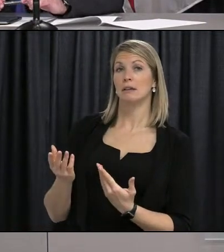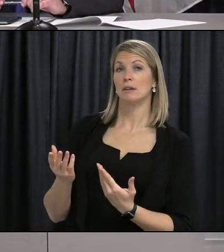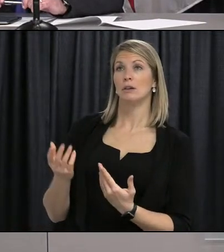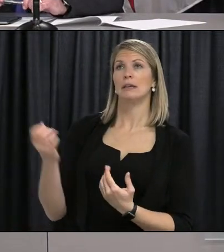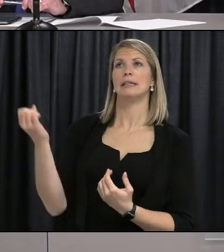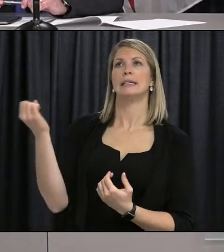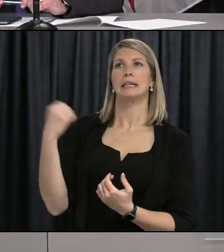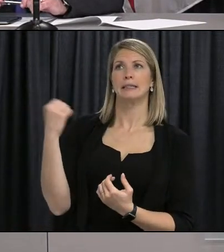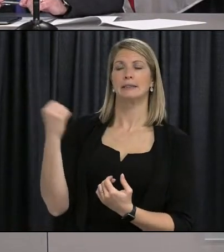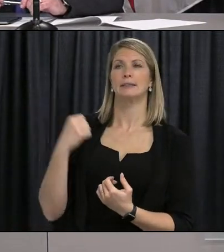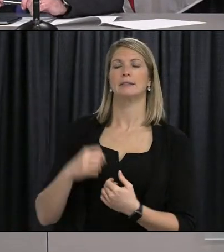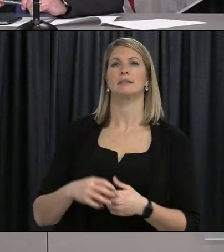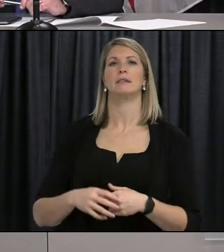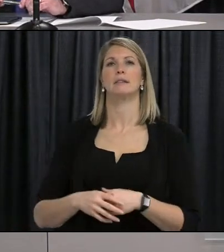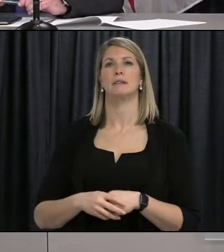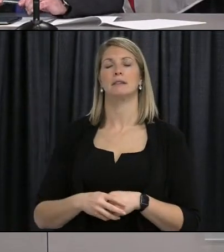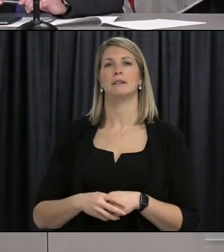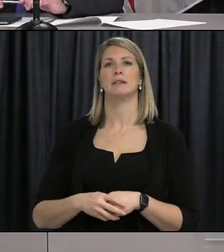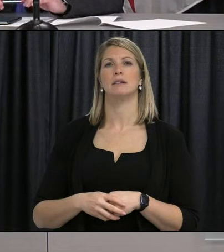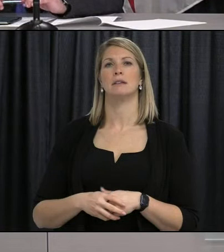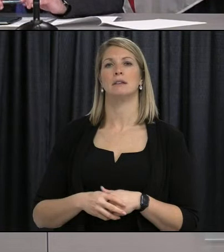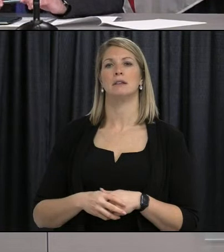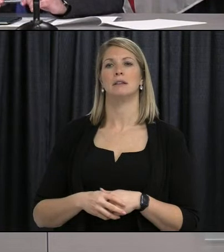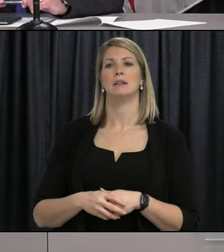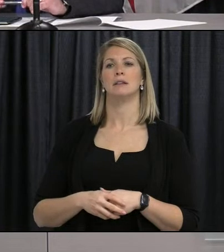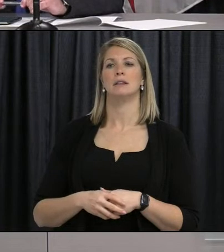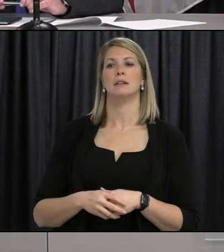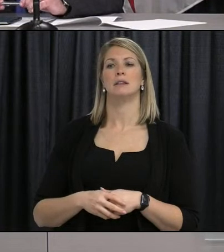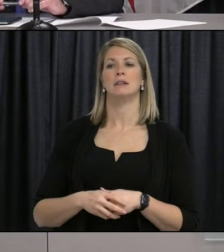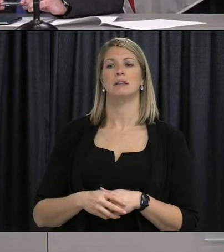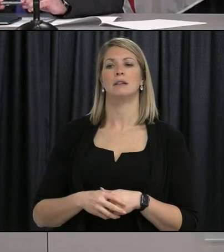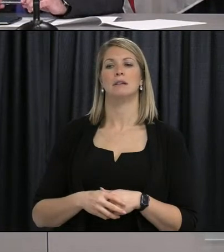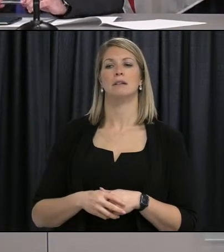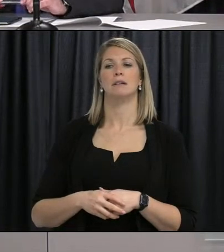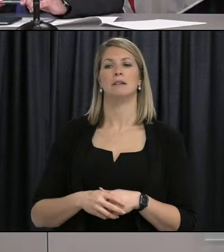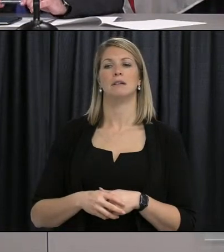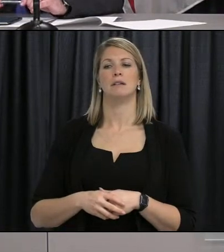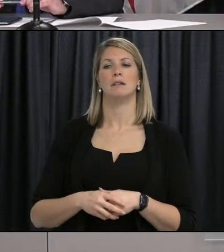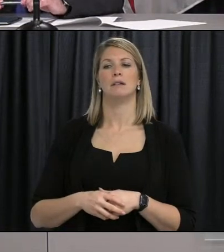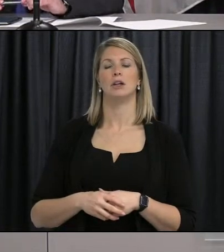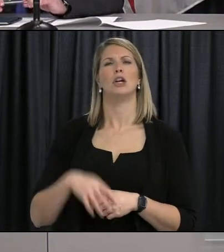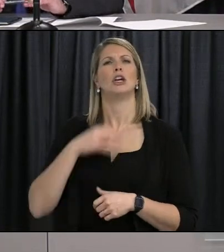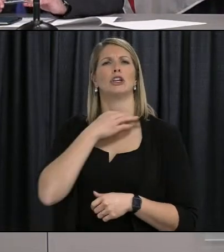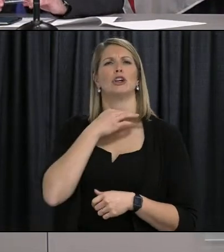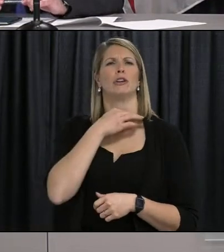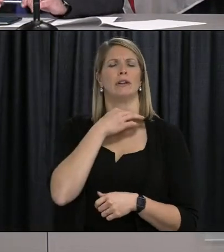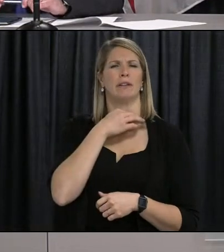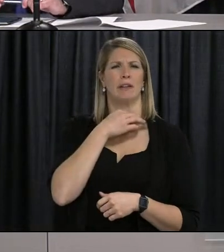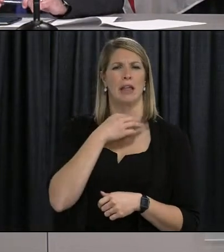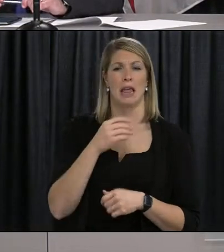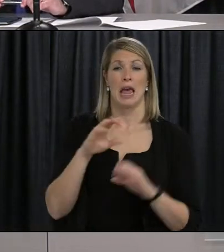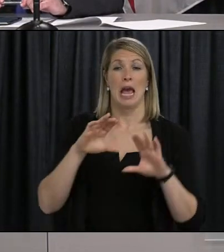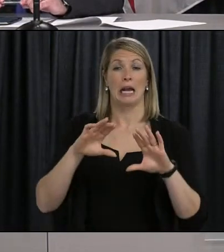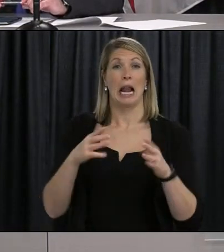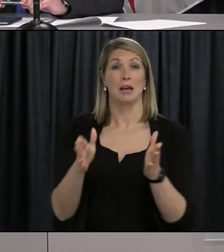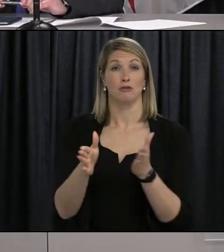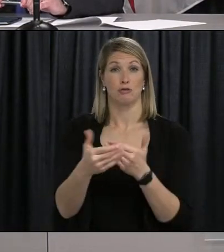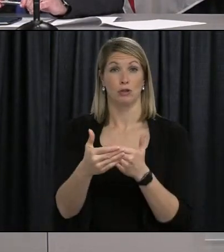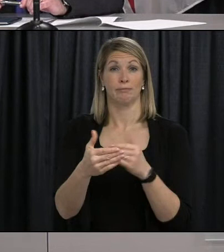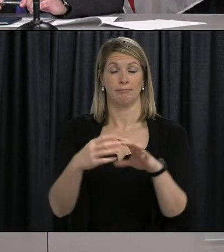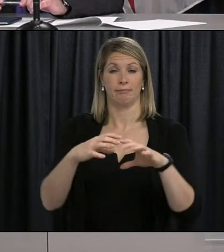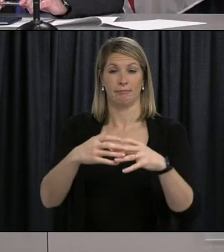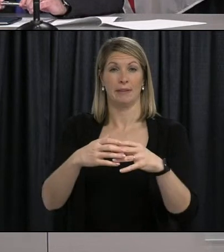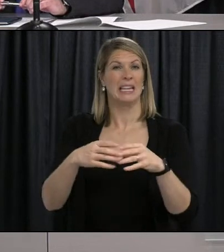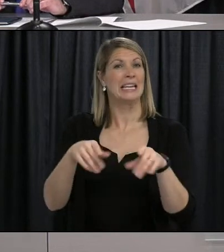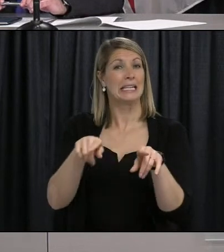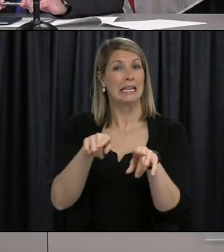I do. I have one regarding cohorts using the same bathroom, where it's not possible to clean the bathroom every time our